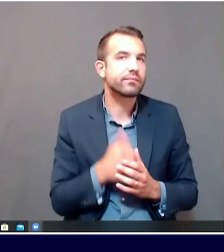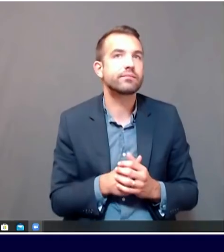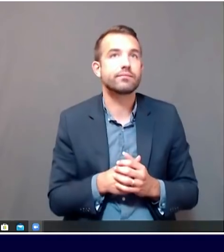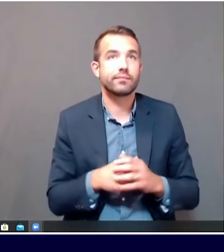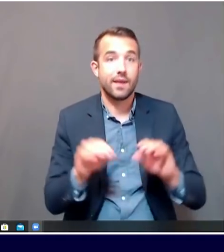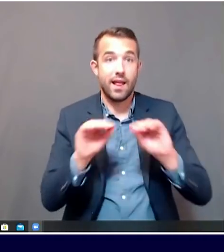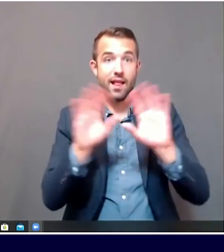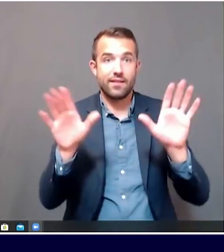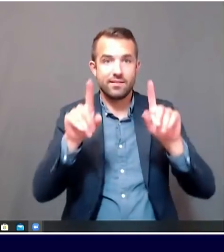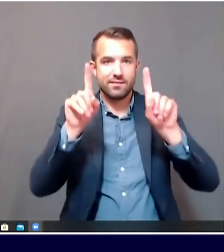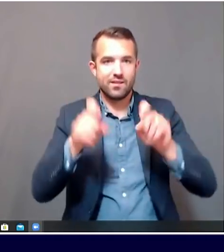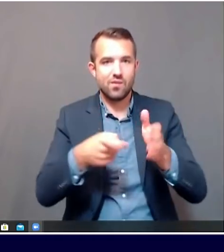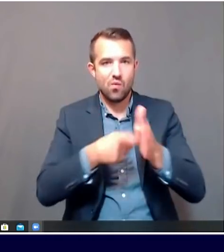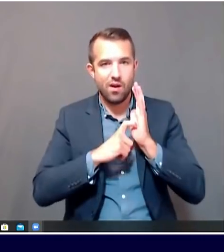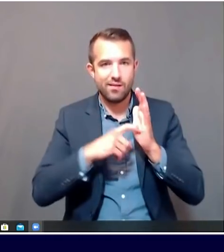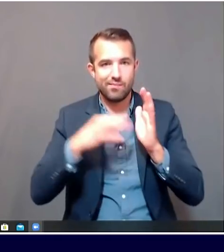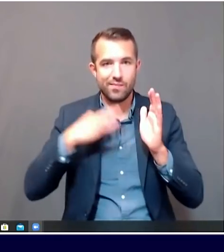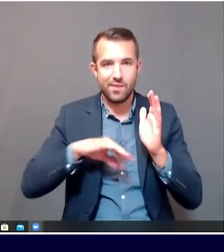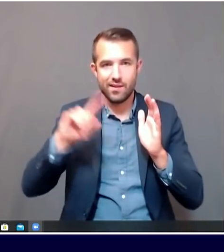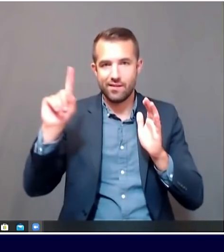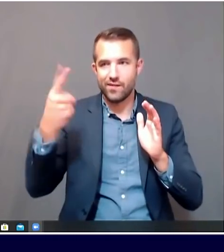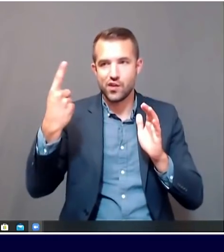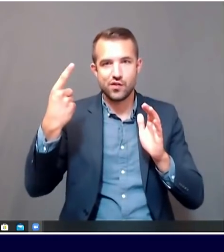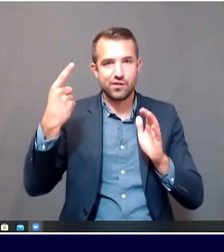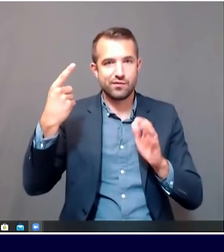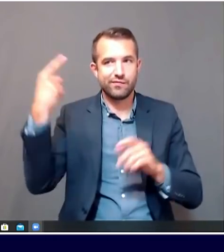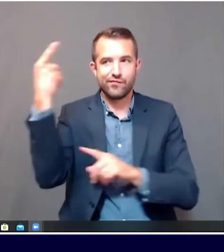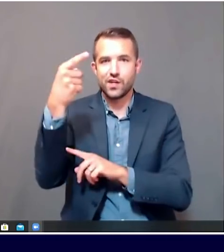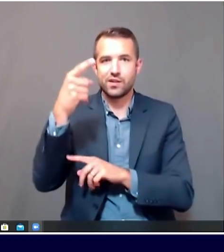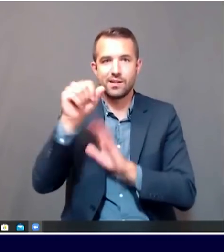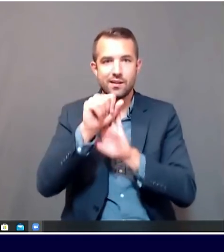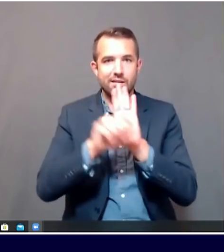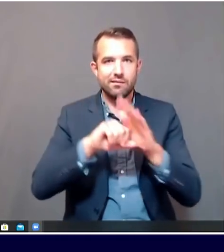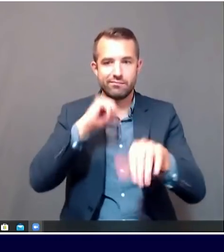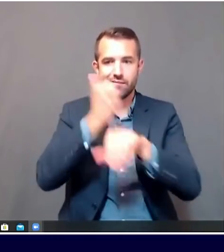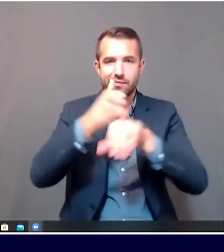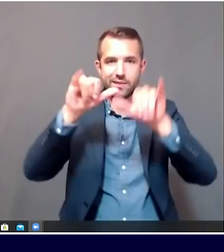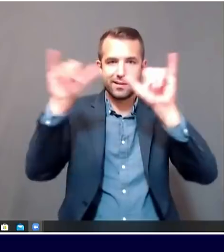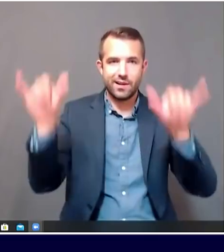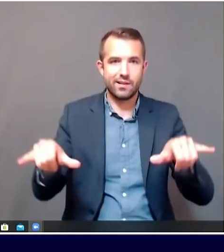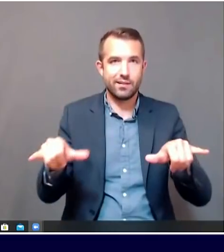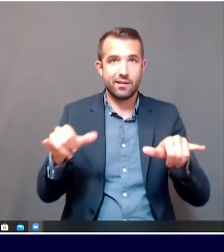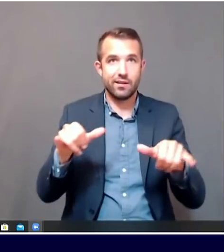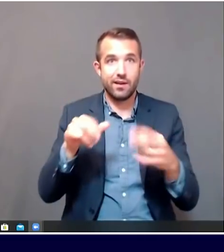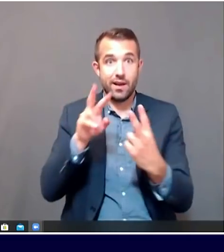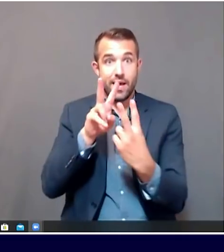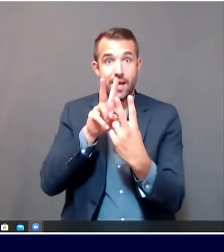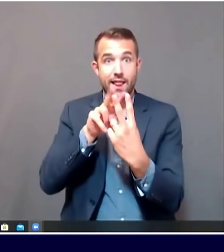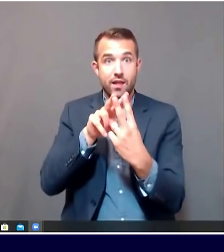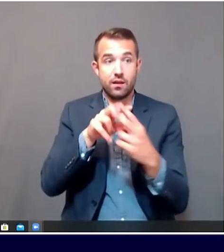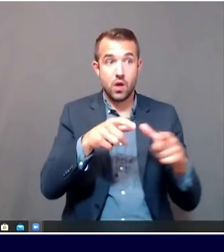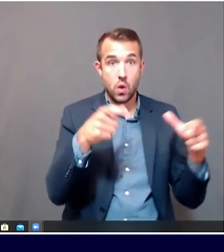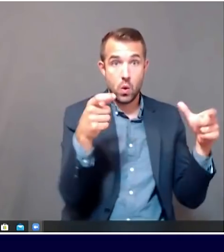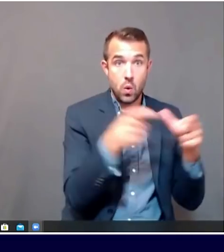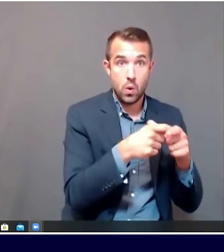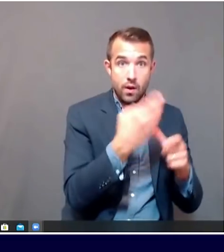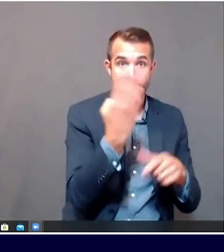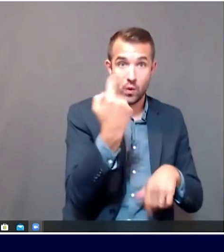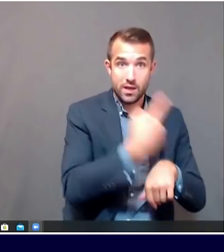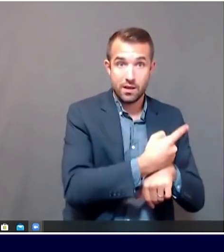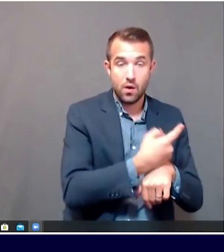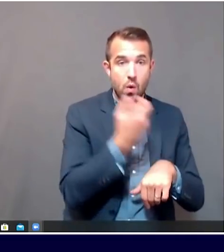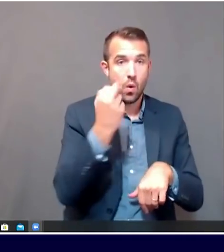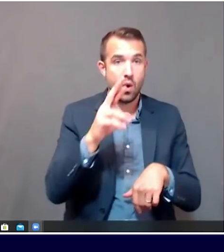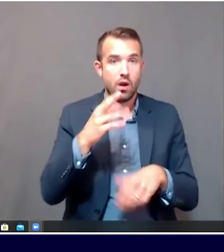among the first states to put into place this system whereby individuals who were coming here needed to have a negative test.